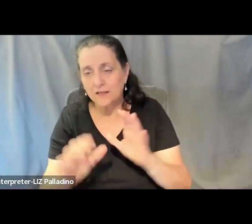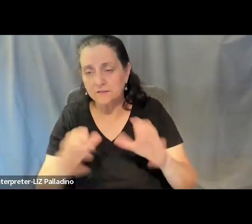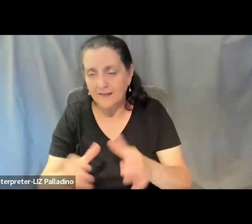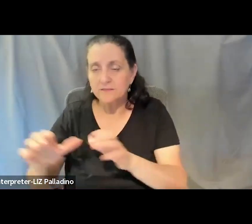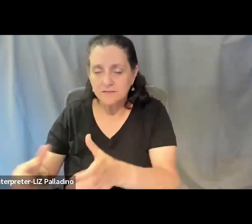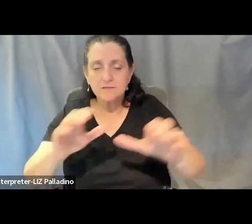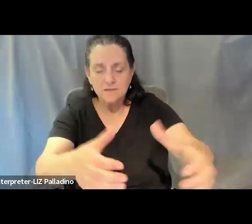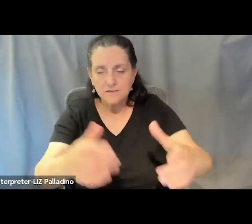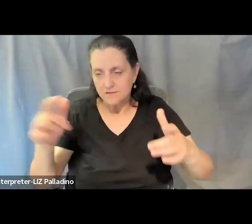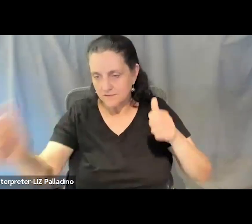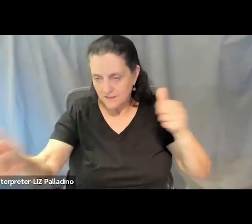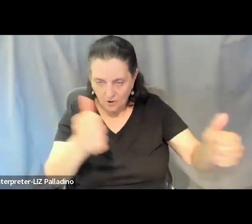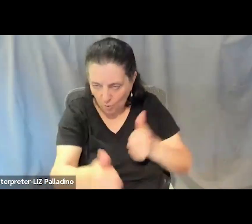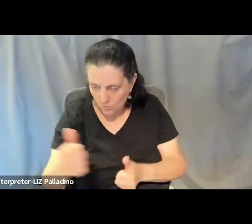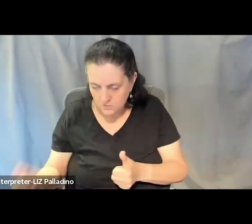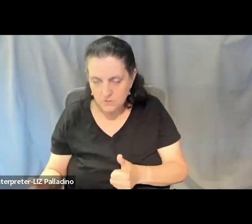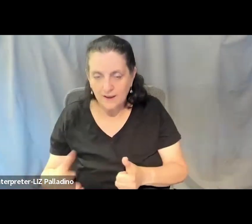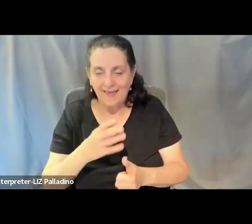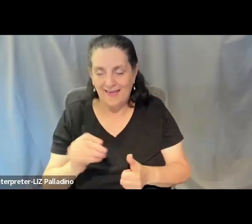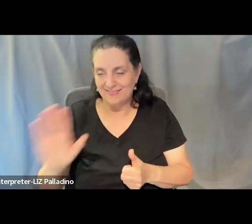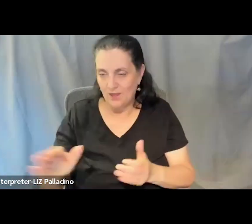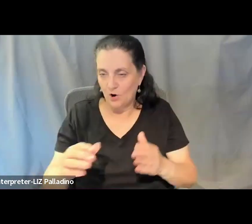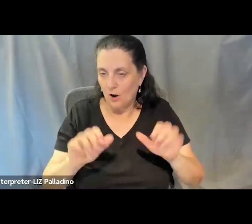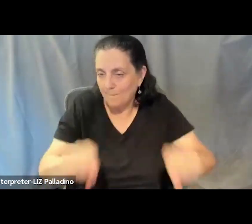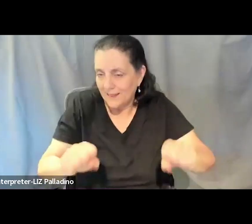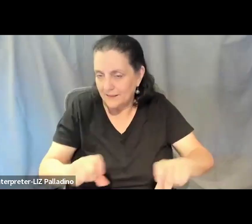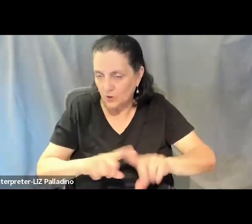their scale and at their ability. But I think to allow